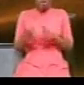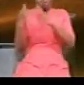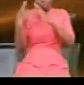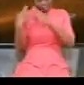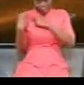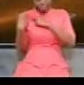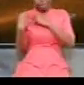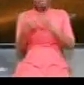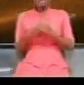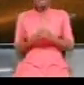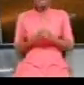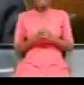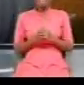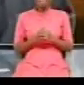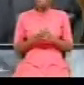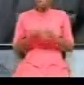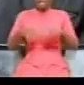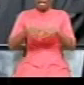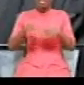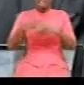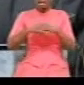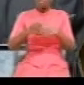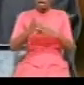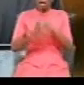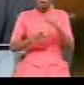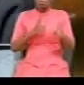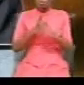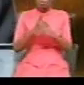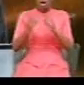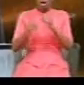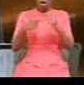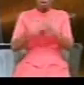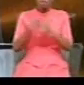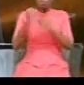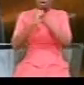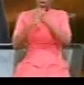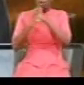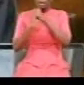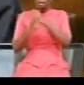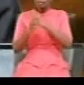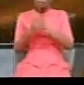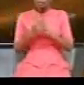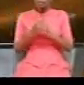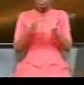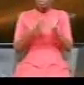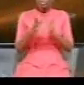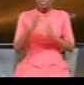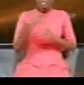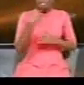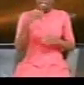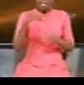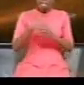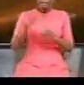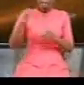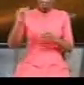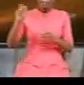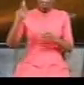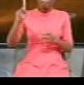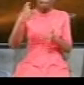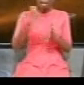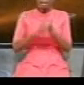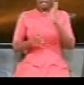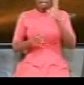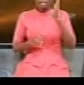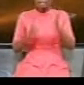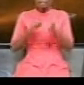responsibility. Even after global gospel campaign, Jesus said in Mark 16, verse 15,